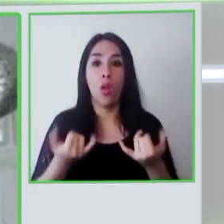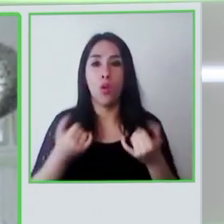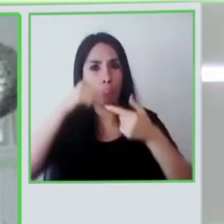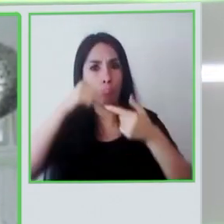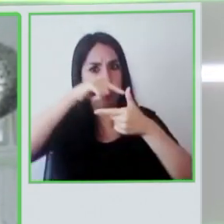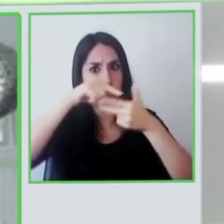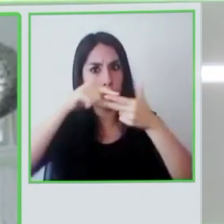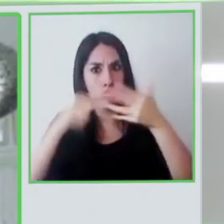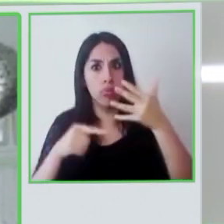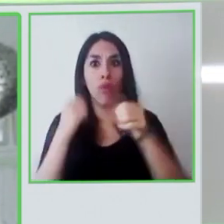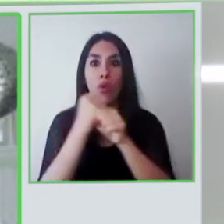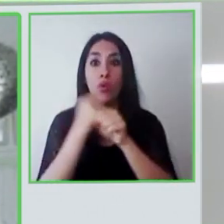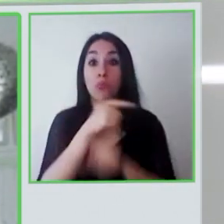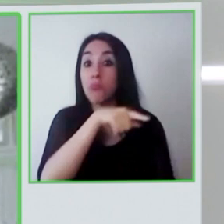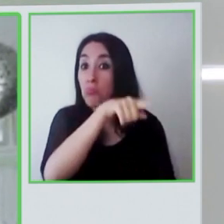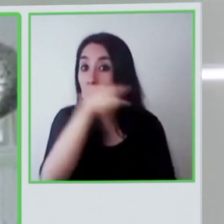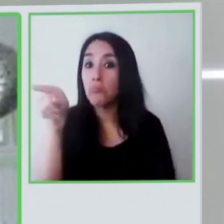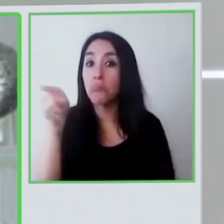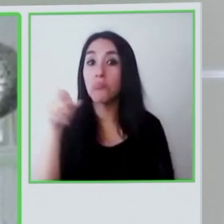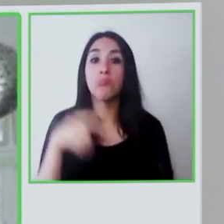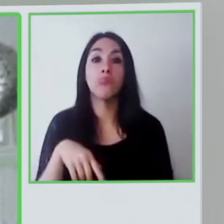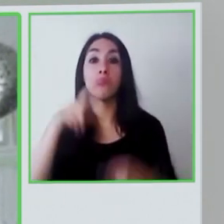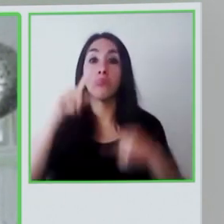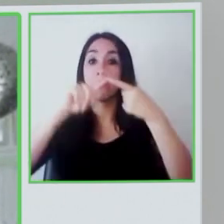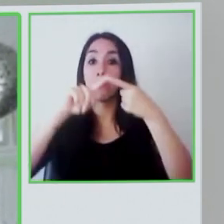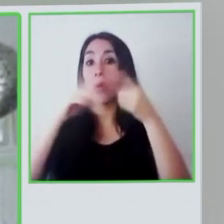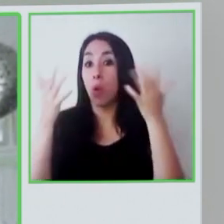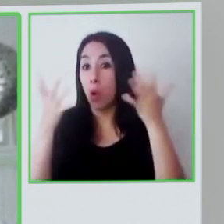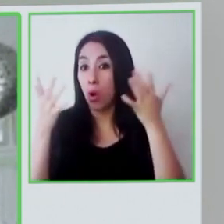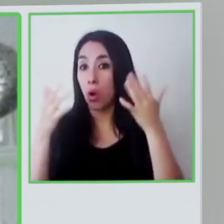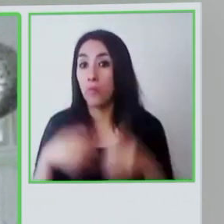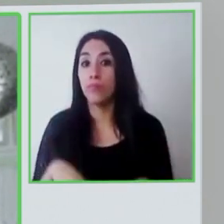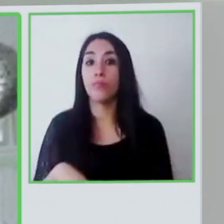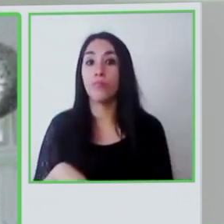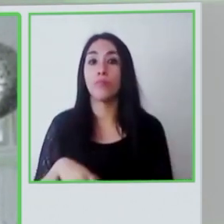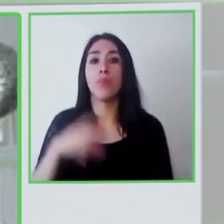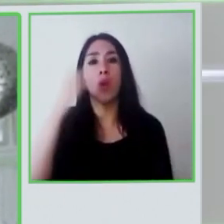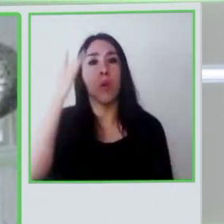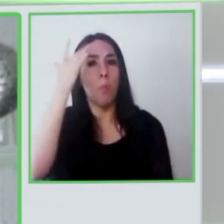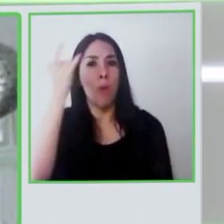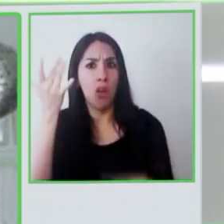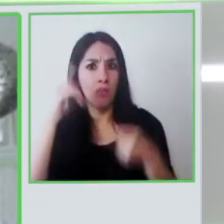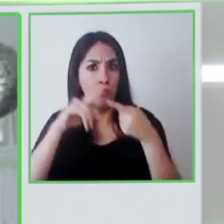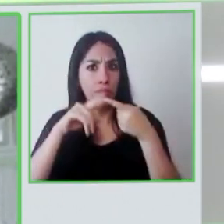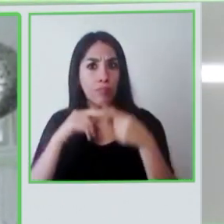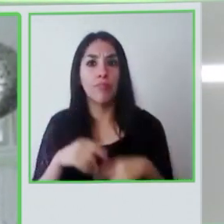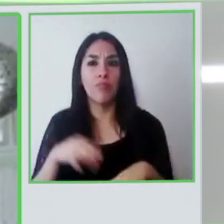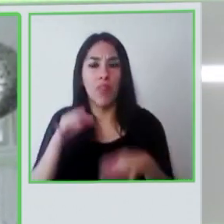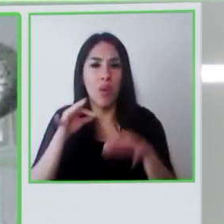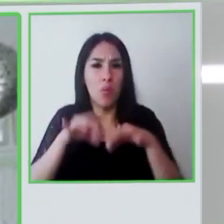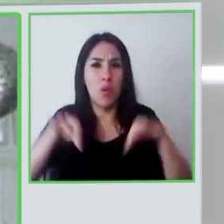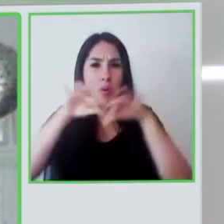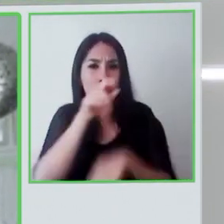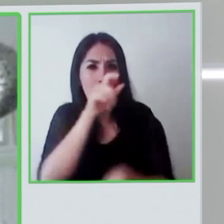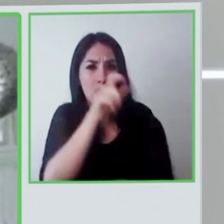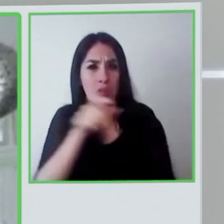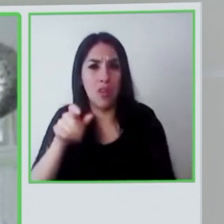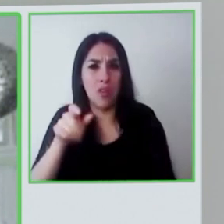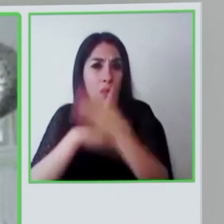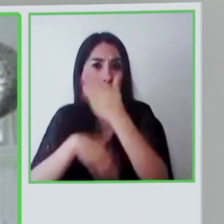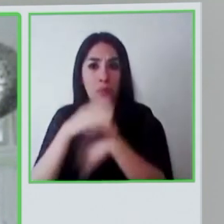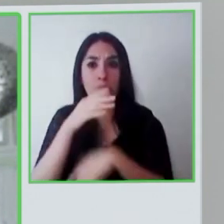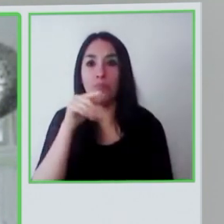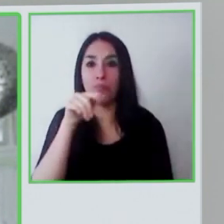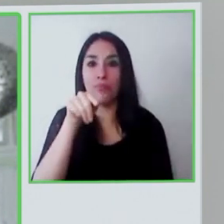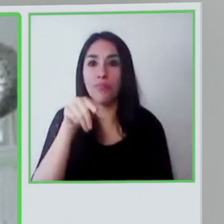three things today. One has to deal with articulate the reasons of why it's so important to learn directly from employers and from the